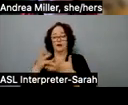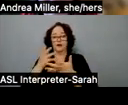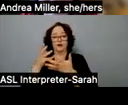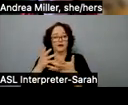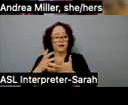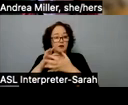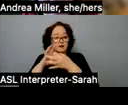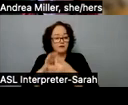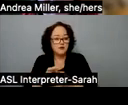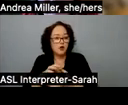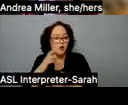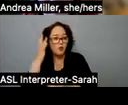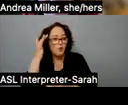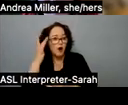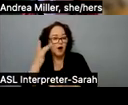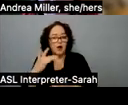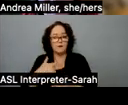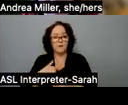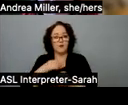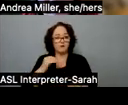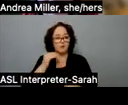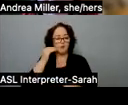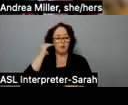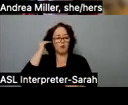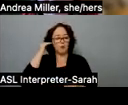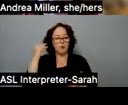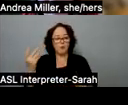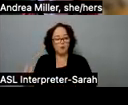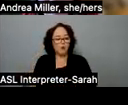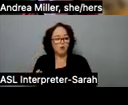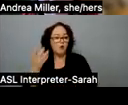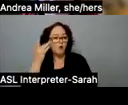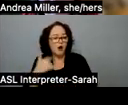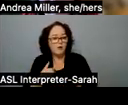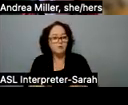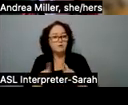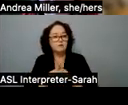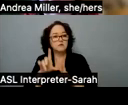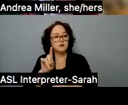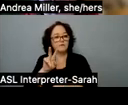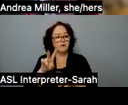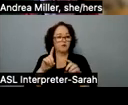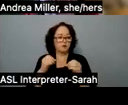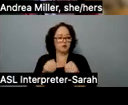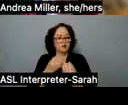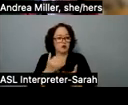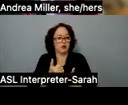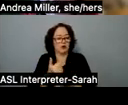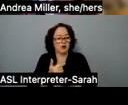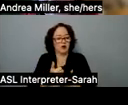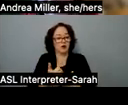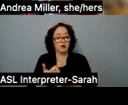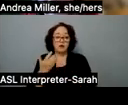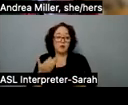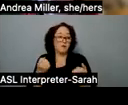I came to domestic violence organization for help. I could be having other kind of issues, happening.